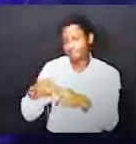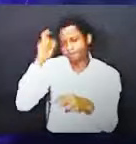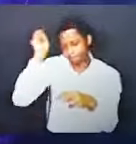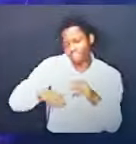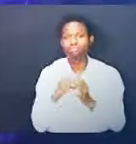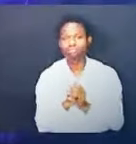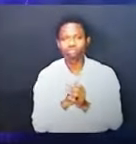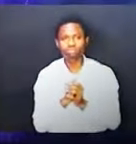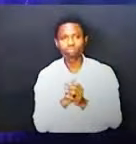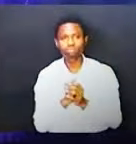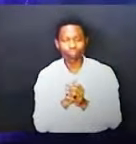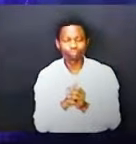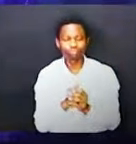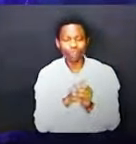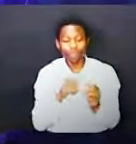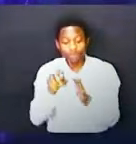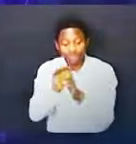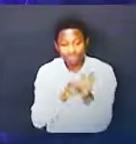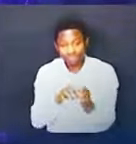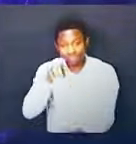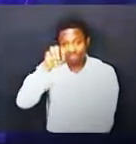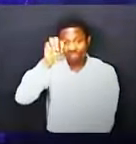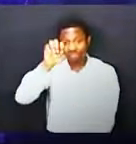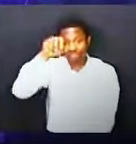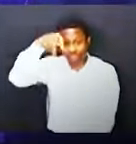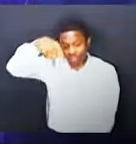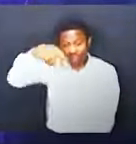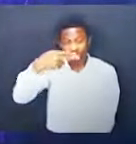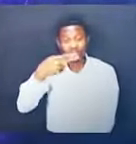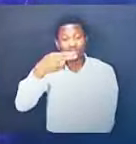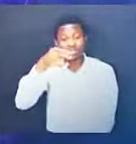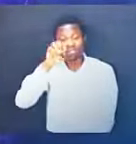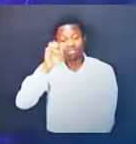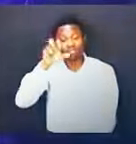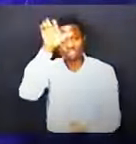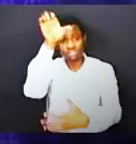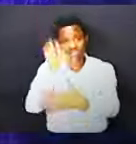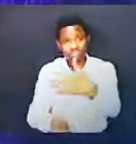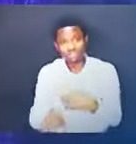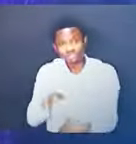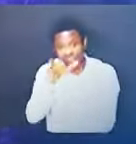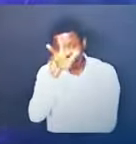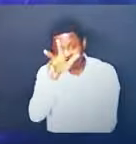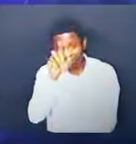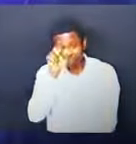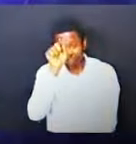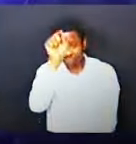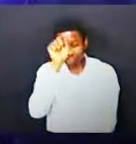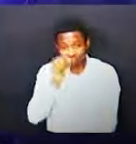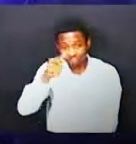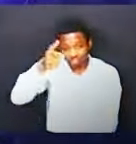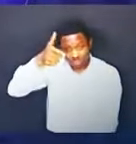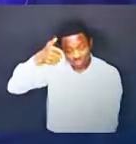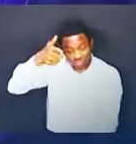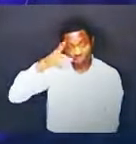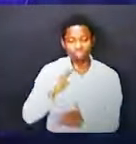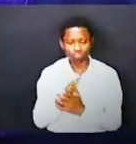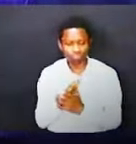3, verse 21, Paul was ending a prayer that began from